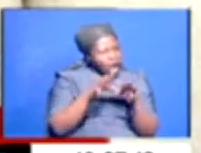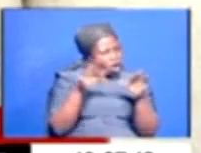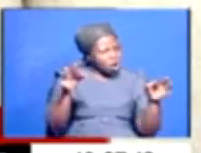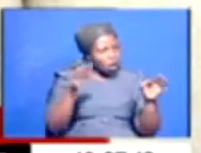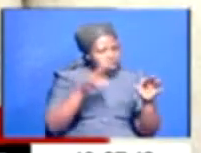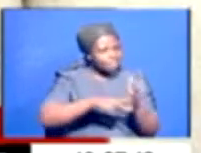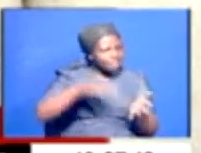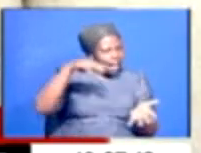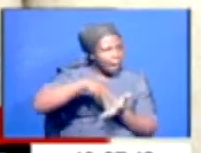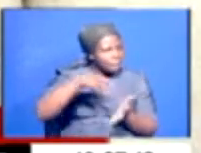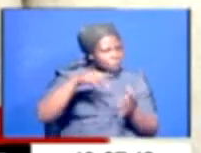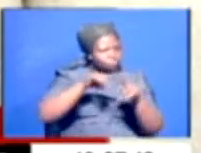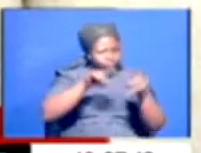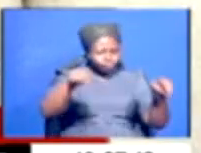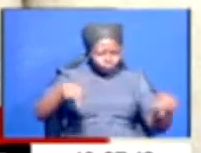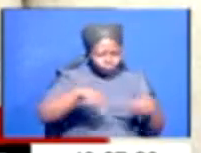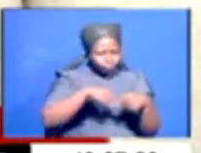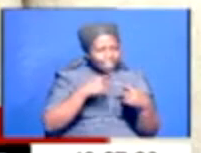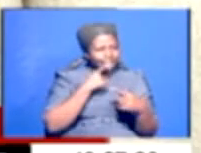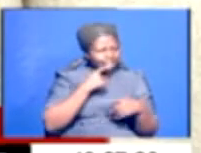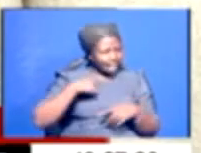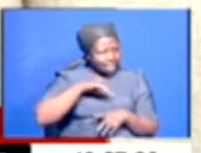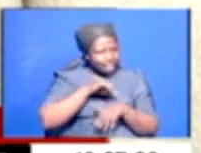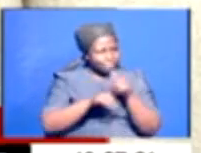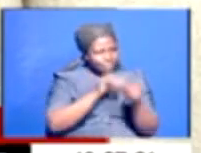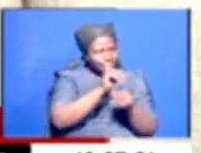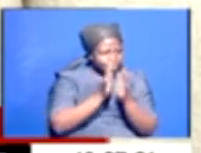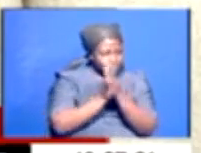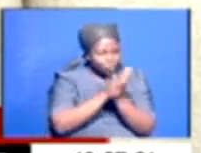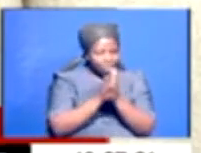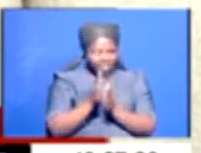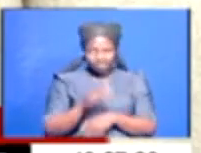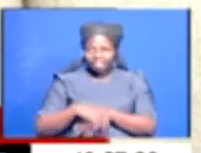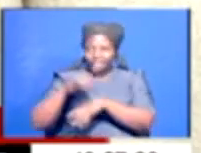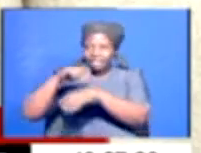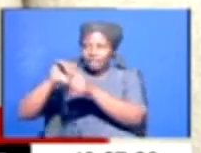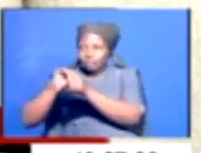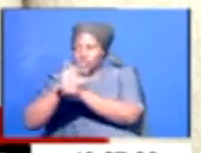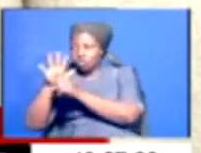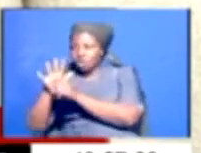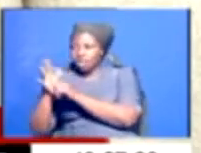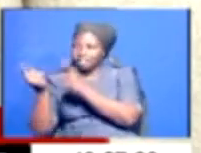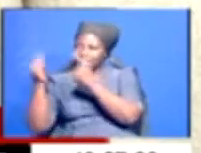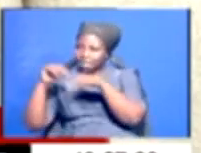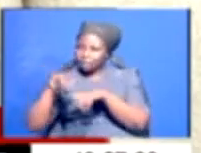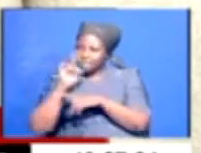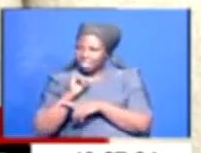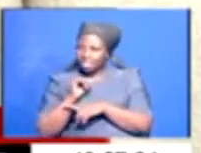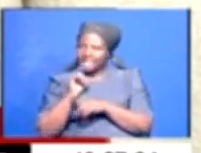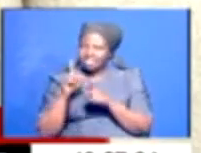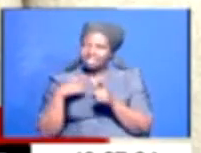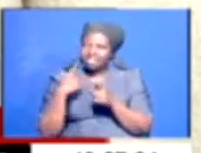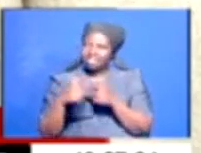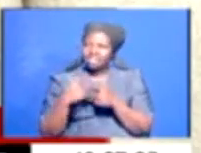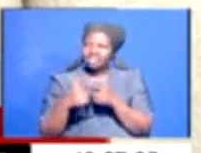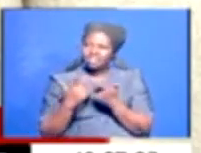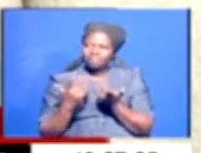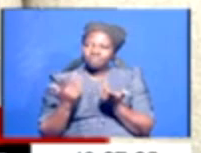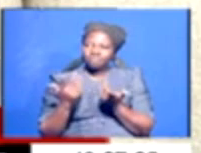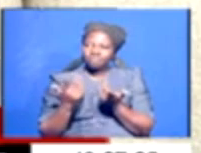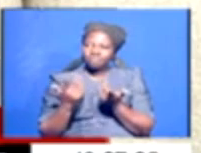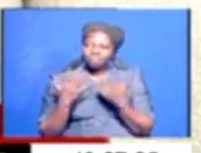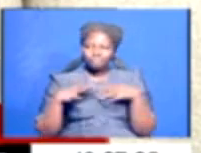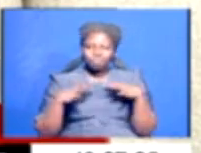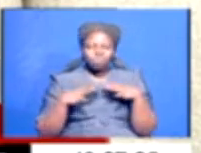COVID came, we were refused to go to the stadium and train. Mm-hmm. They needed every individual to train at his home